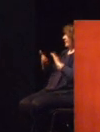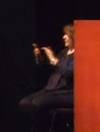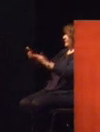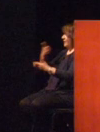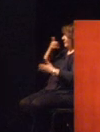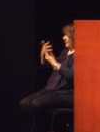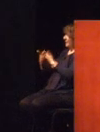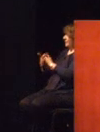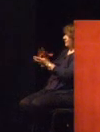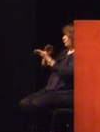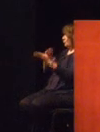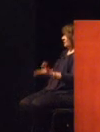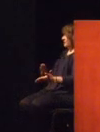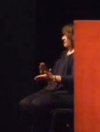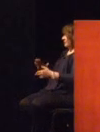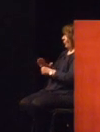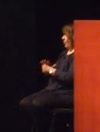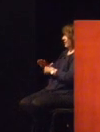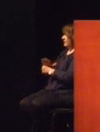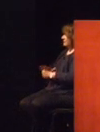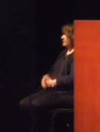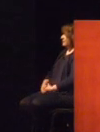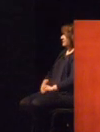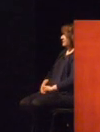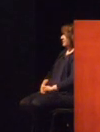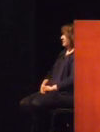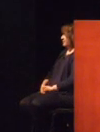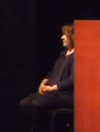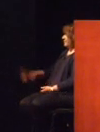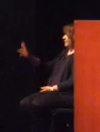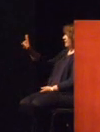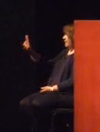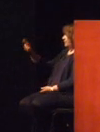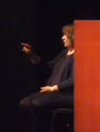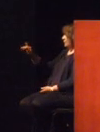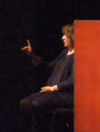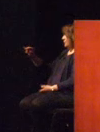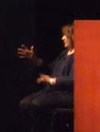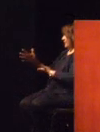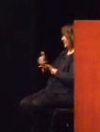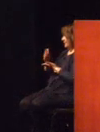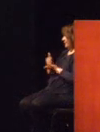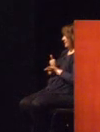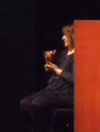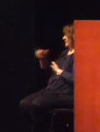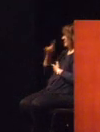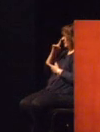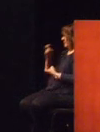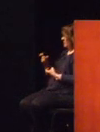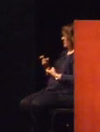fit for students locally. Unit accumulation. This one has been